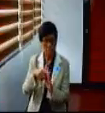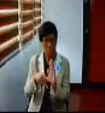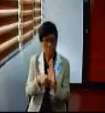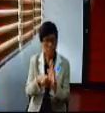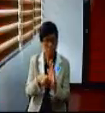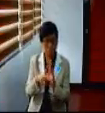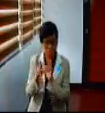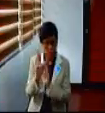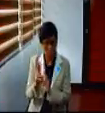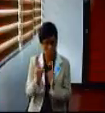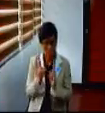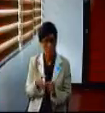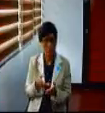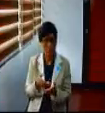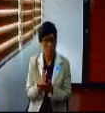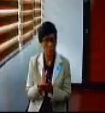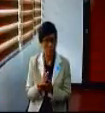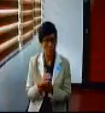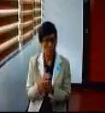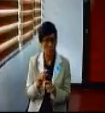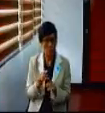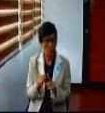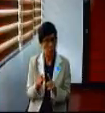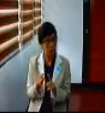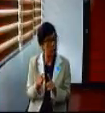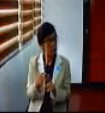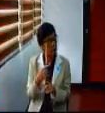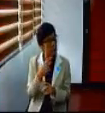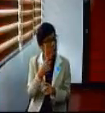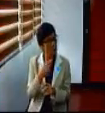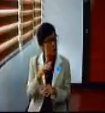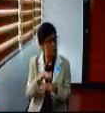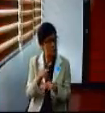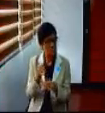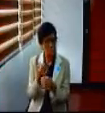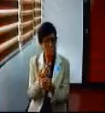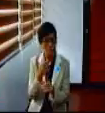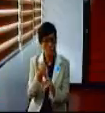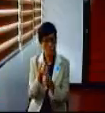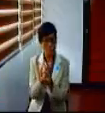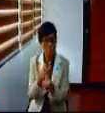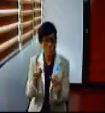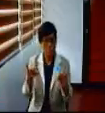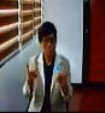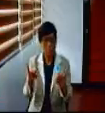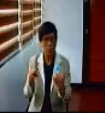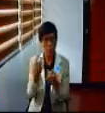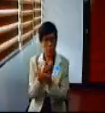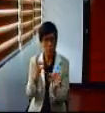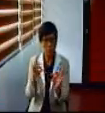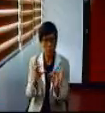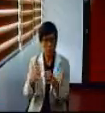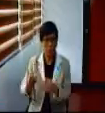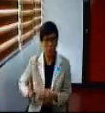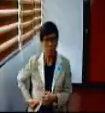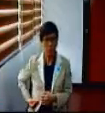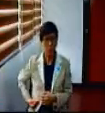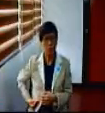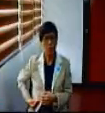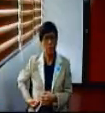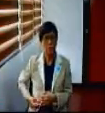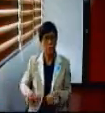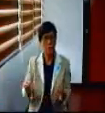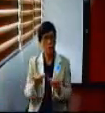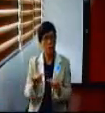human rights, but that the courts themselves will be independent and free of corruption. Similarly, that